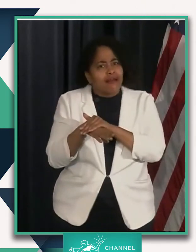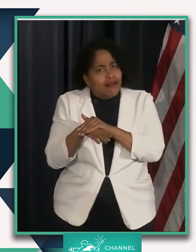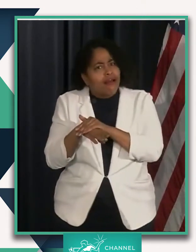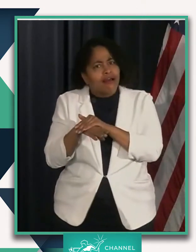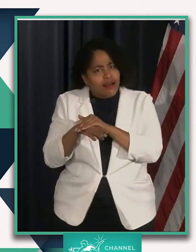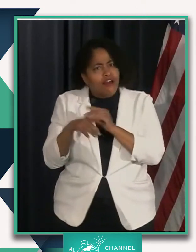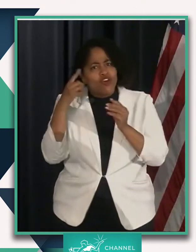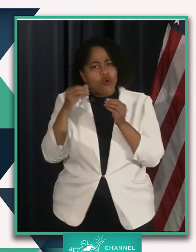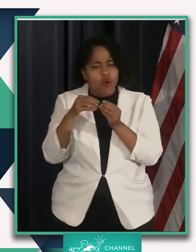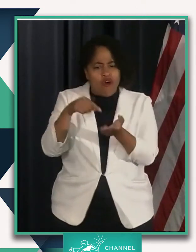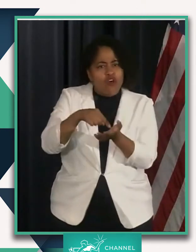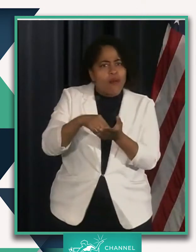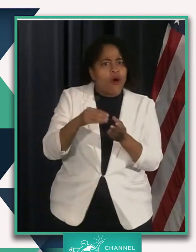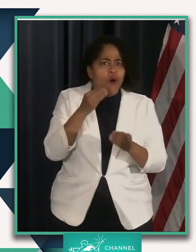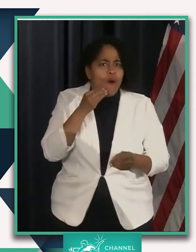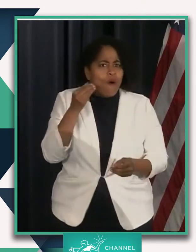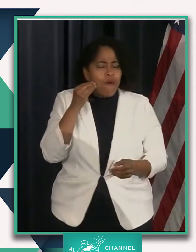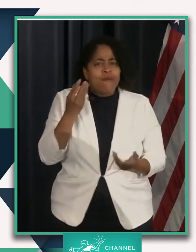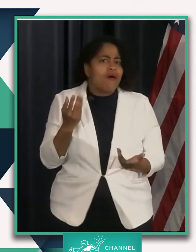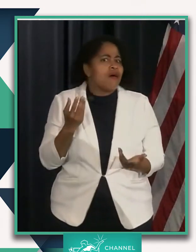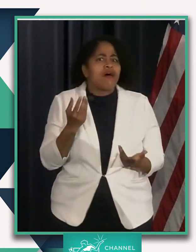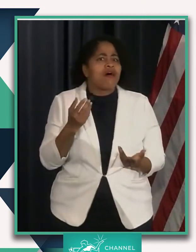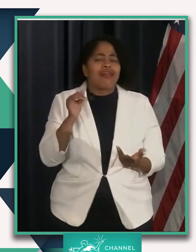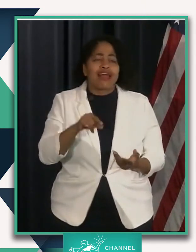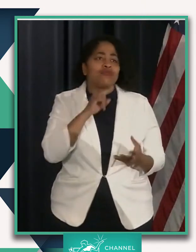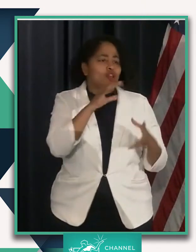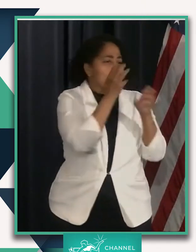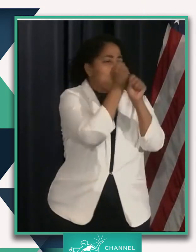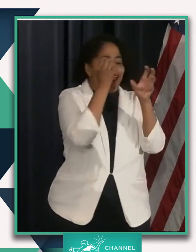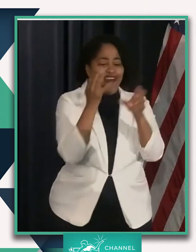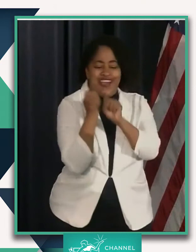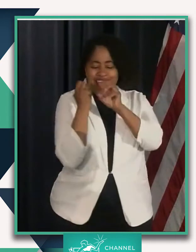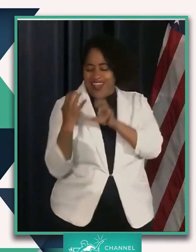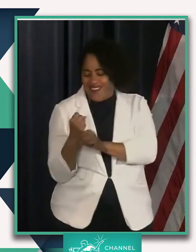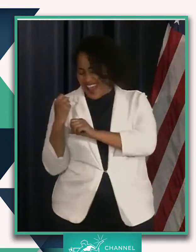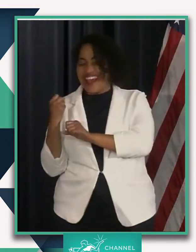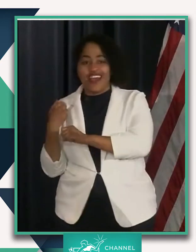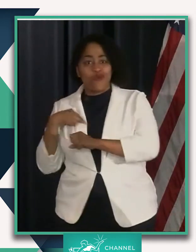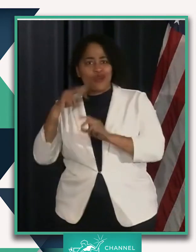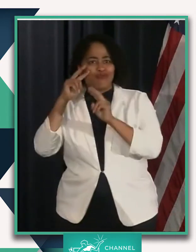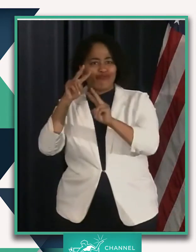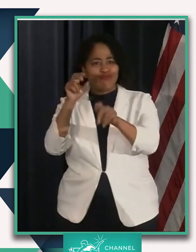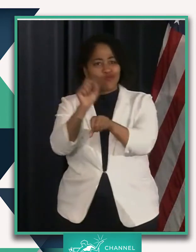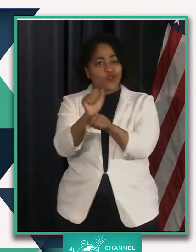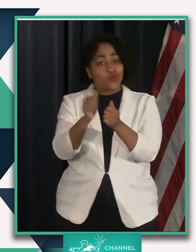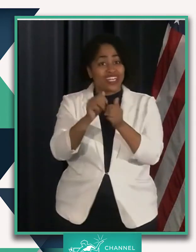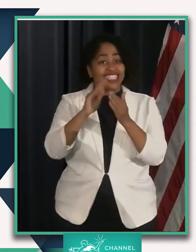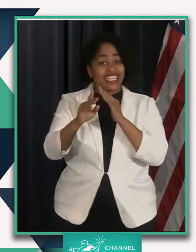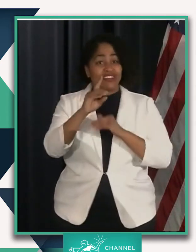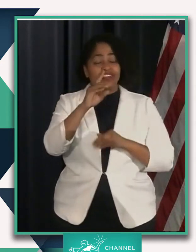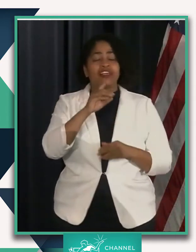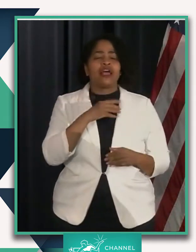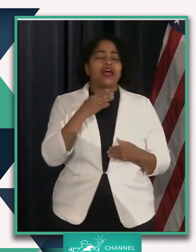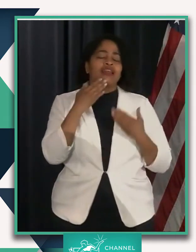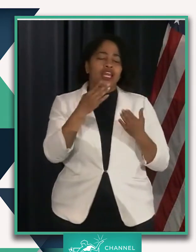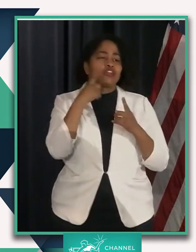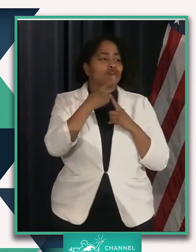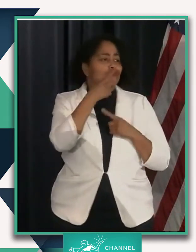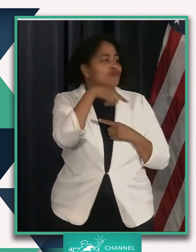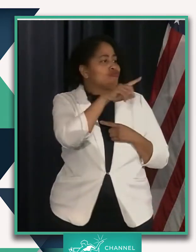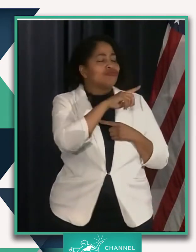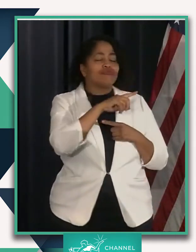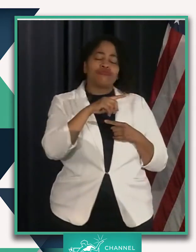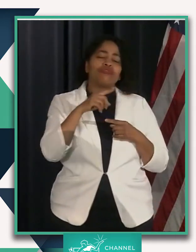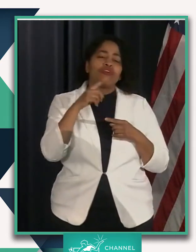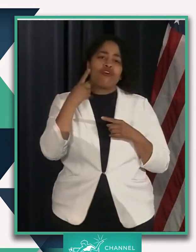to affordable housing is just a win-win, and we look forward to working with the city. Thank you to the administration for